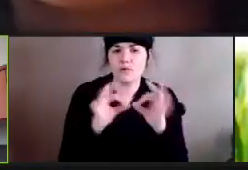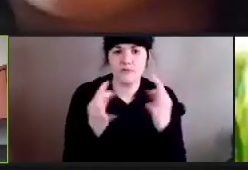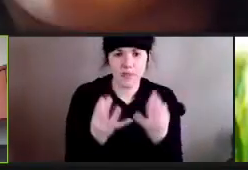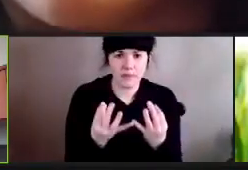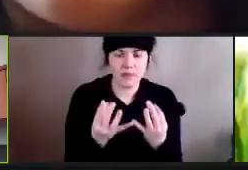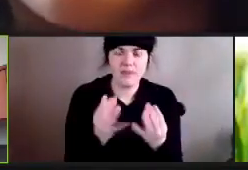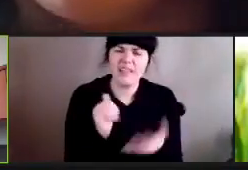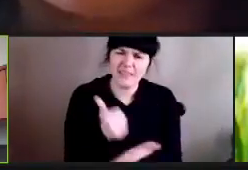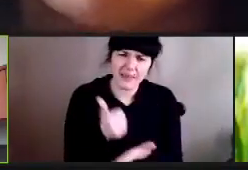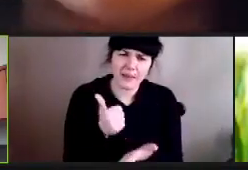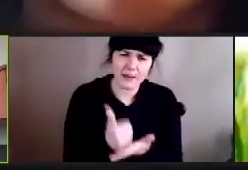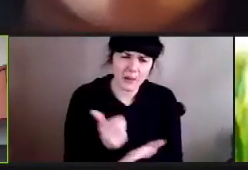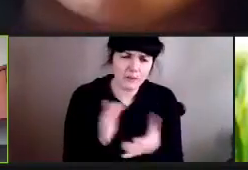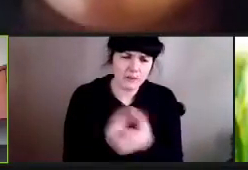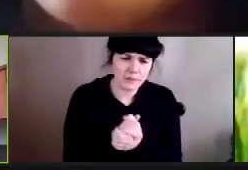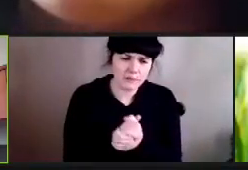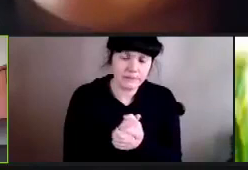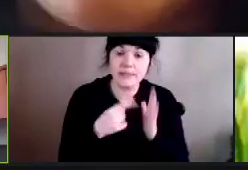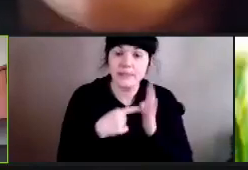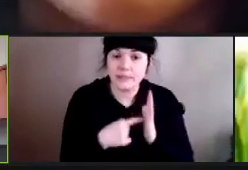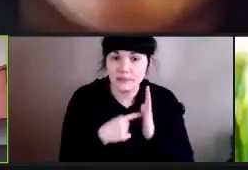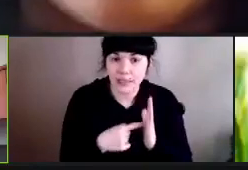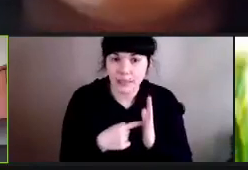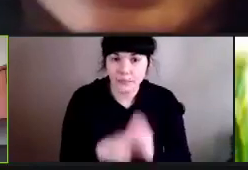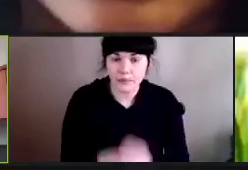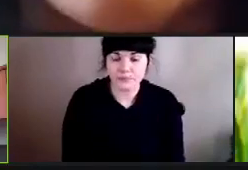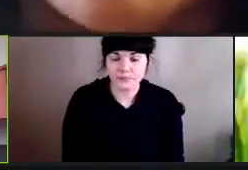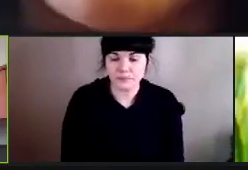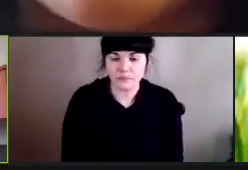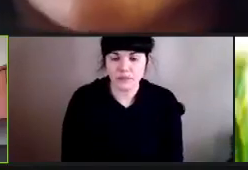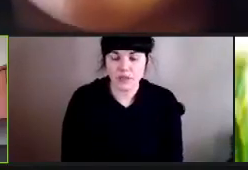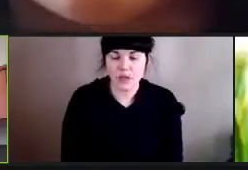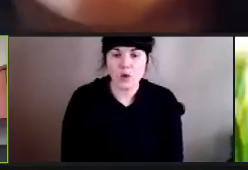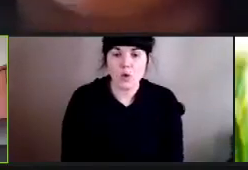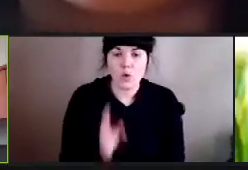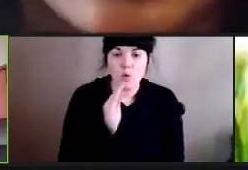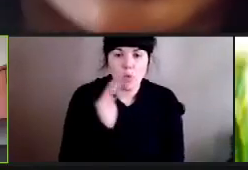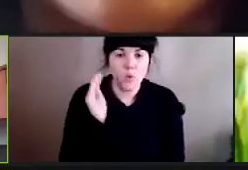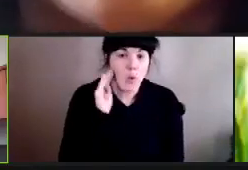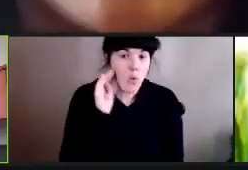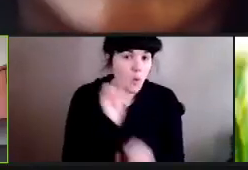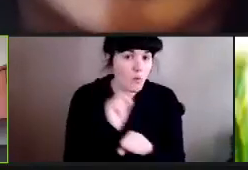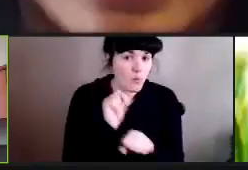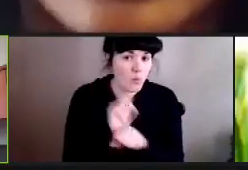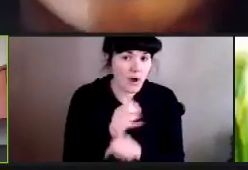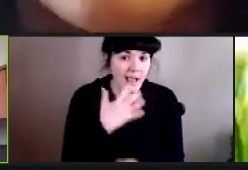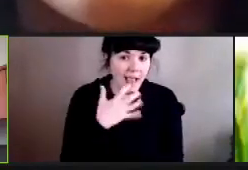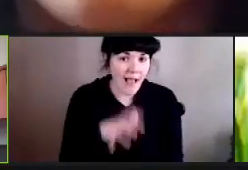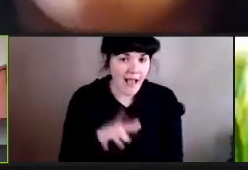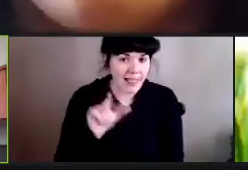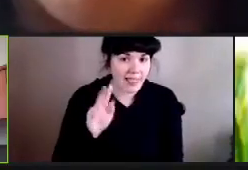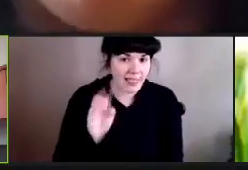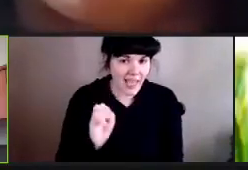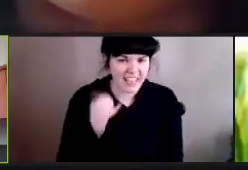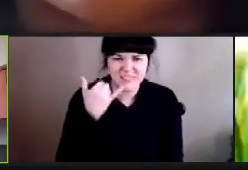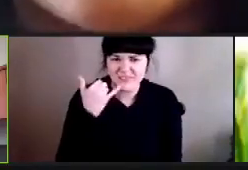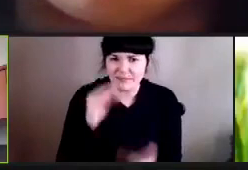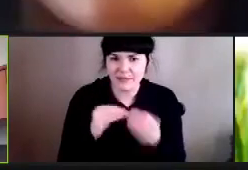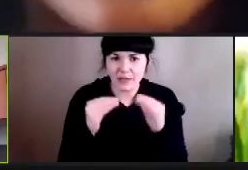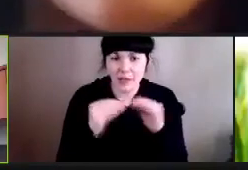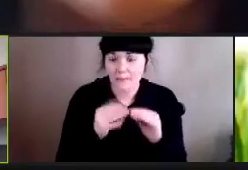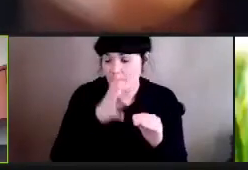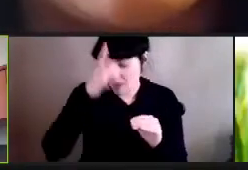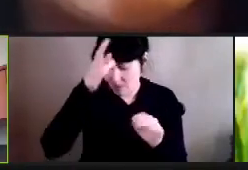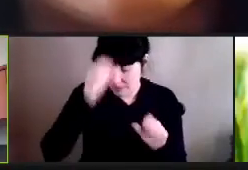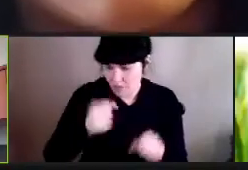well. For example, we've had a homework hotline for a period of time so that families are able to call into the homework hotline. But that